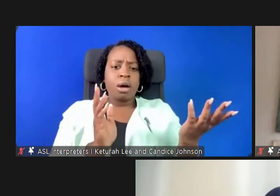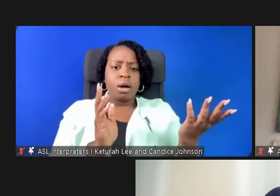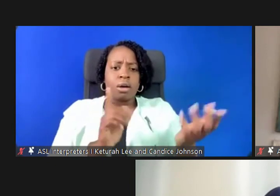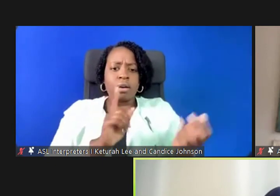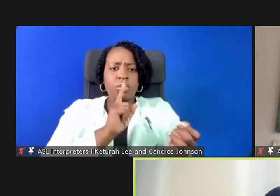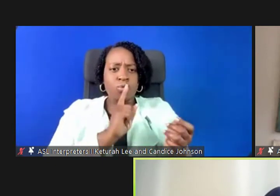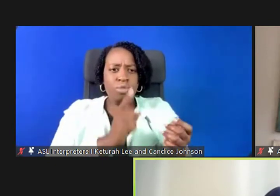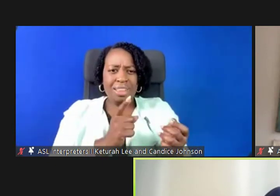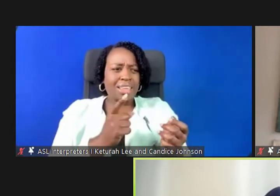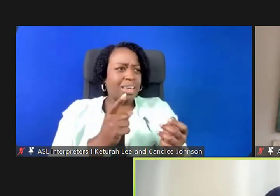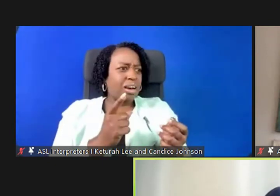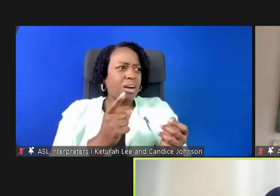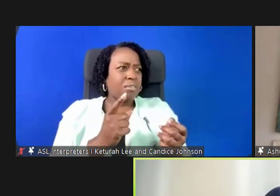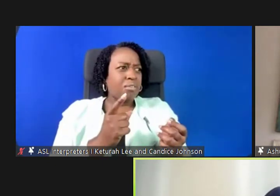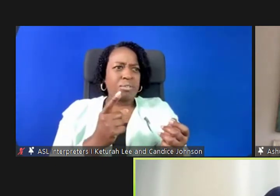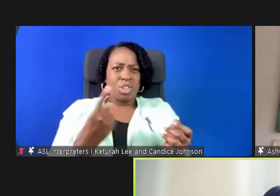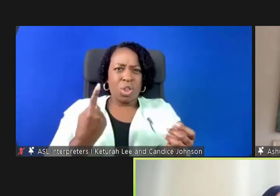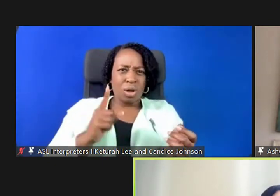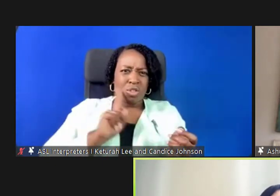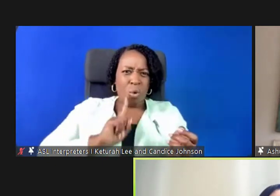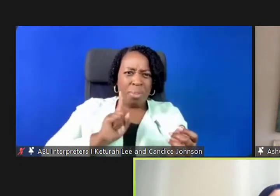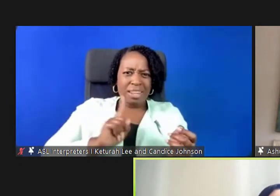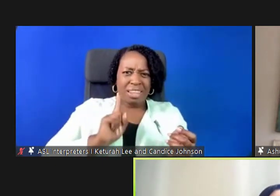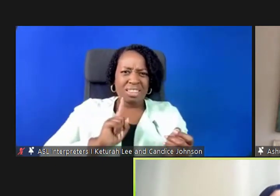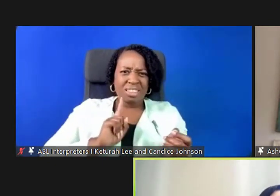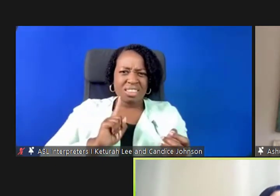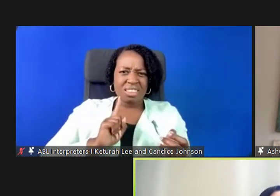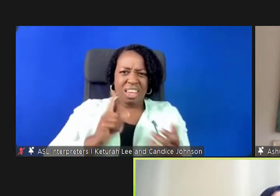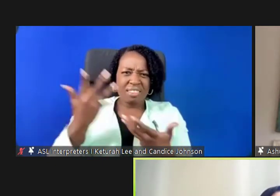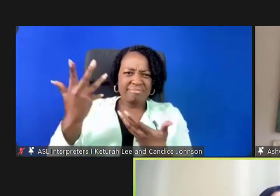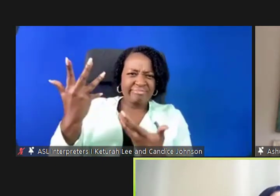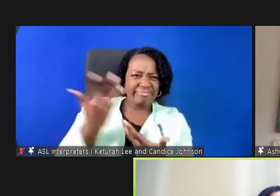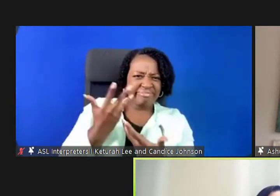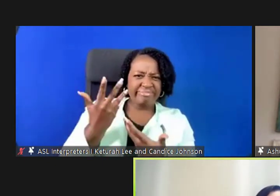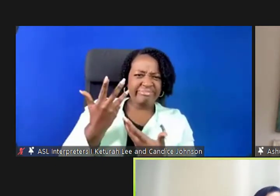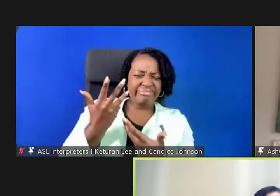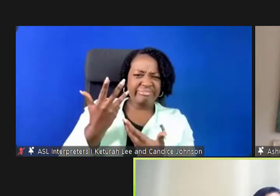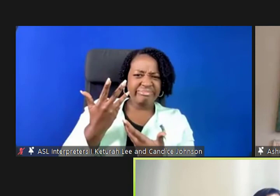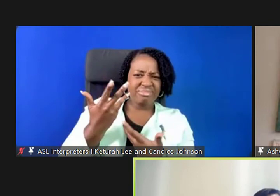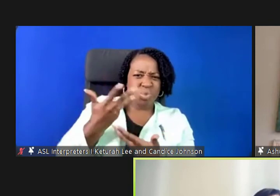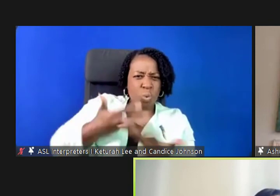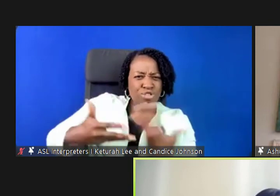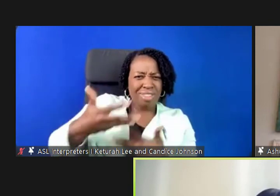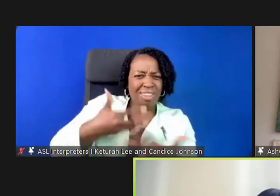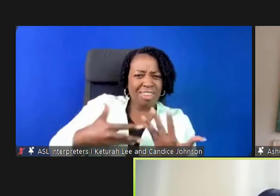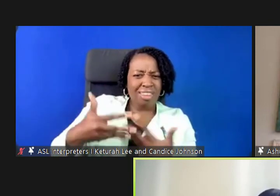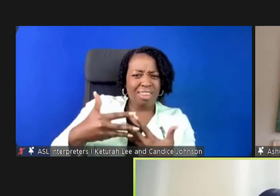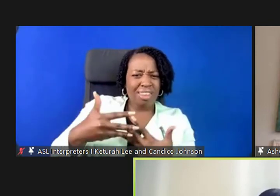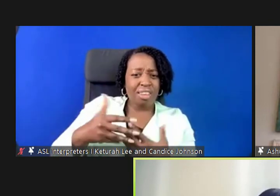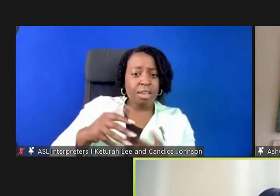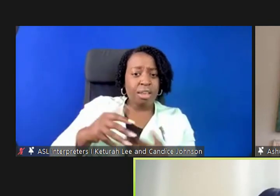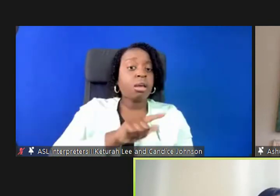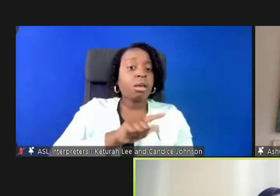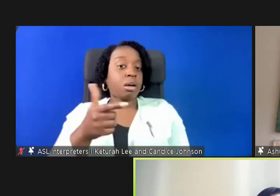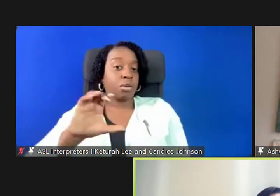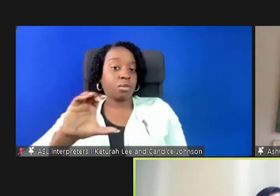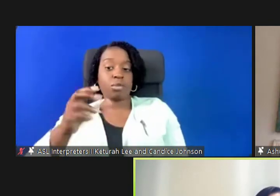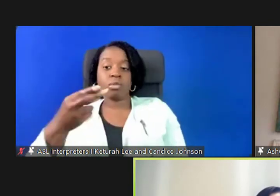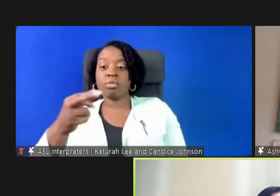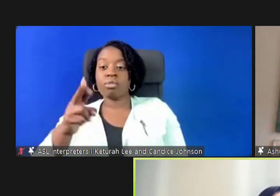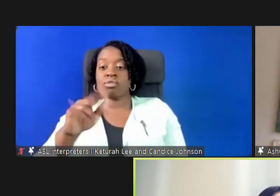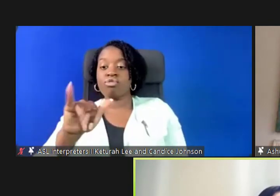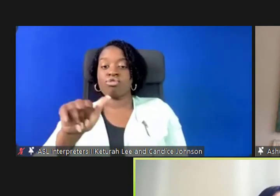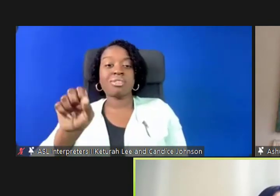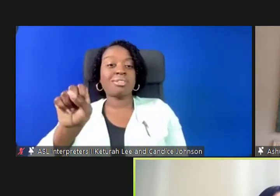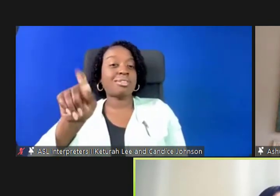loneliness and isolation. What a great point. You know, the other thing that I was reflecting on is there was this report that